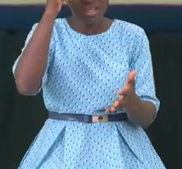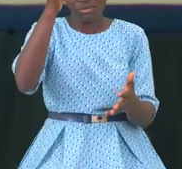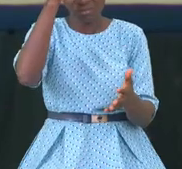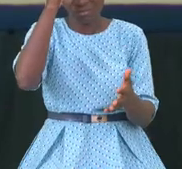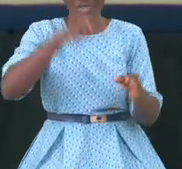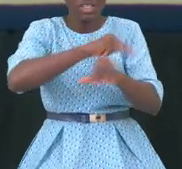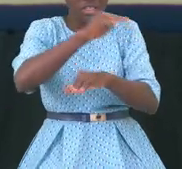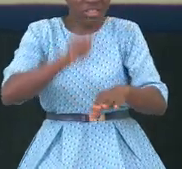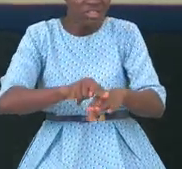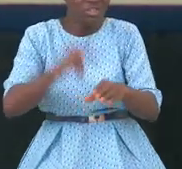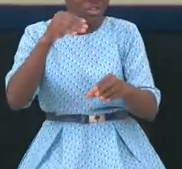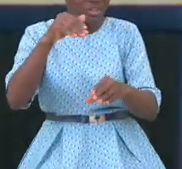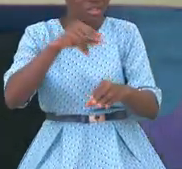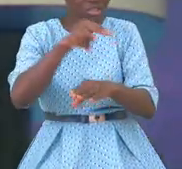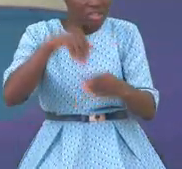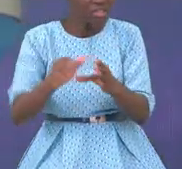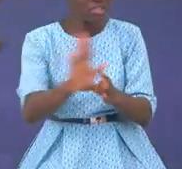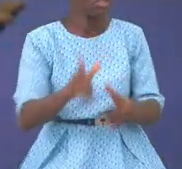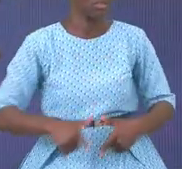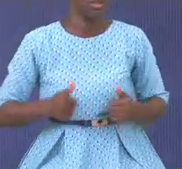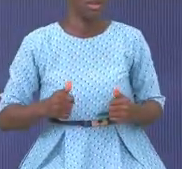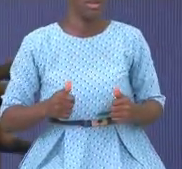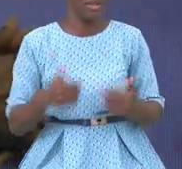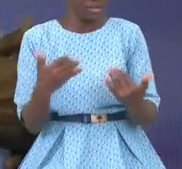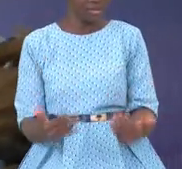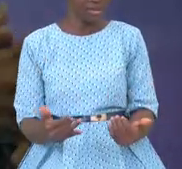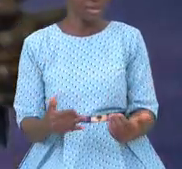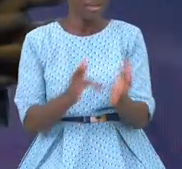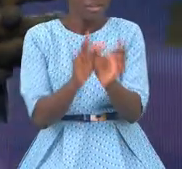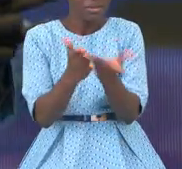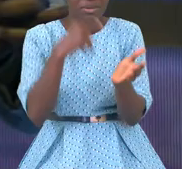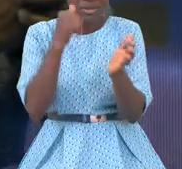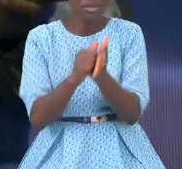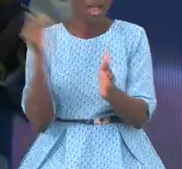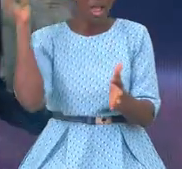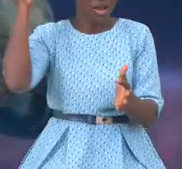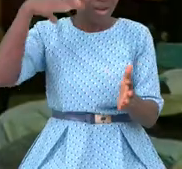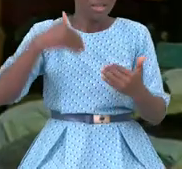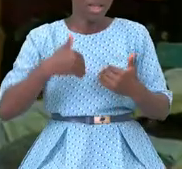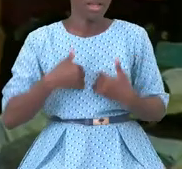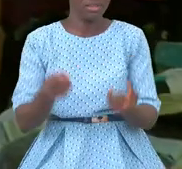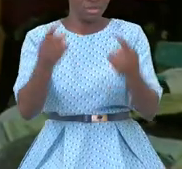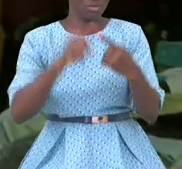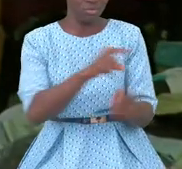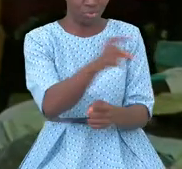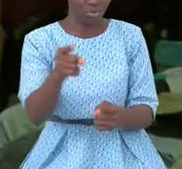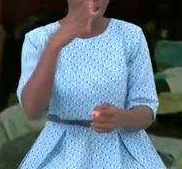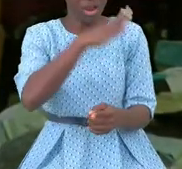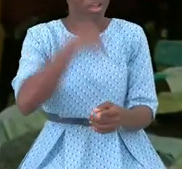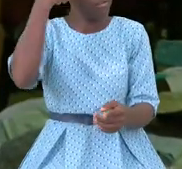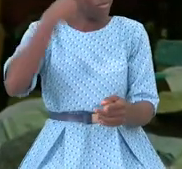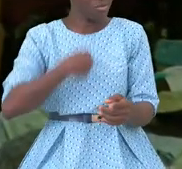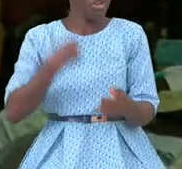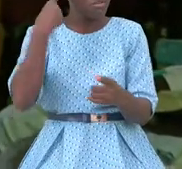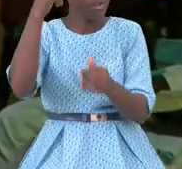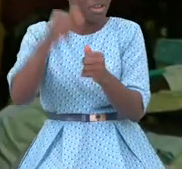has come tonight for you, for me, for everyone. Grace has come. Say